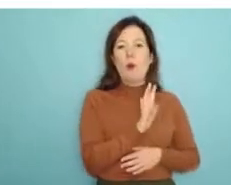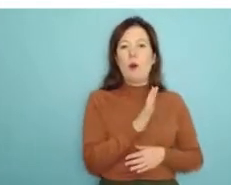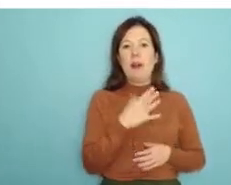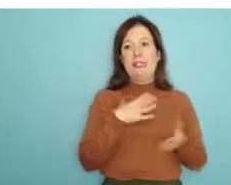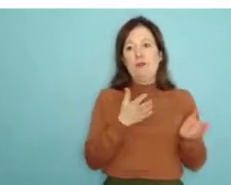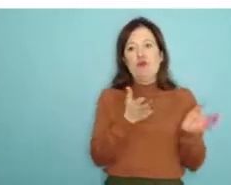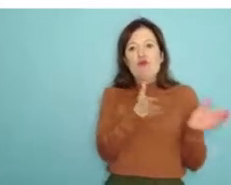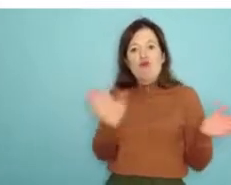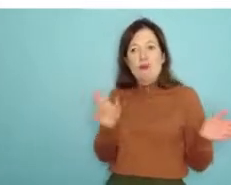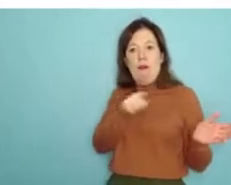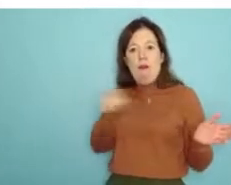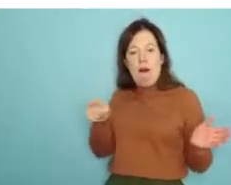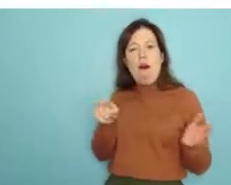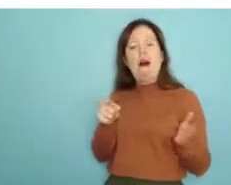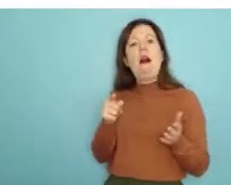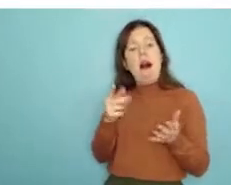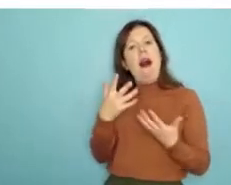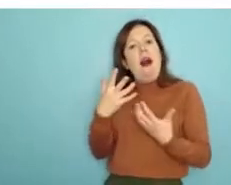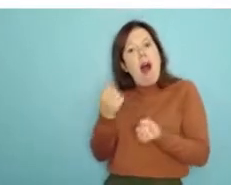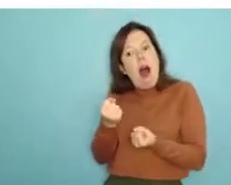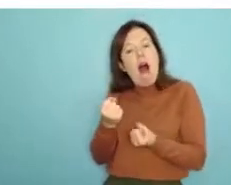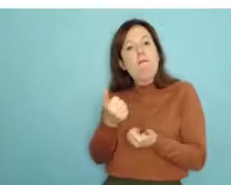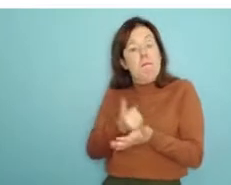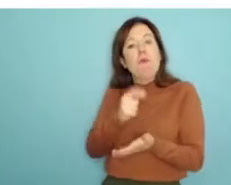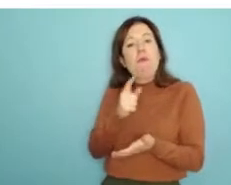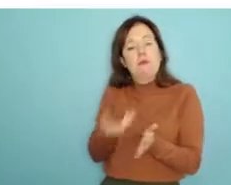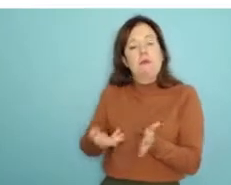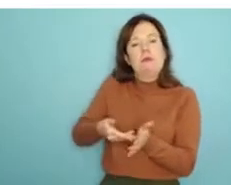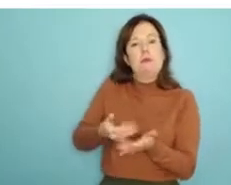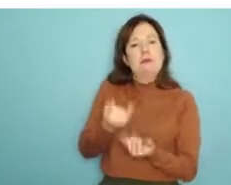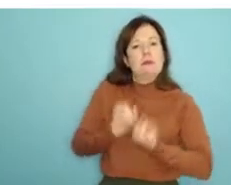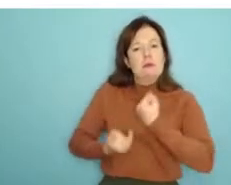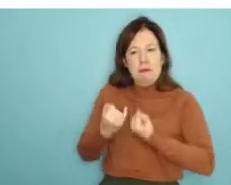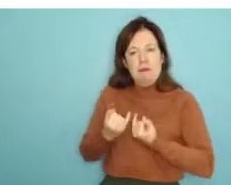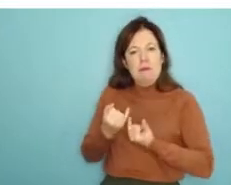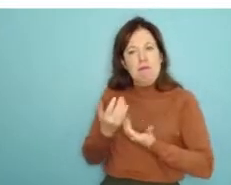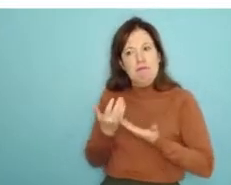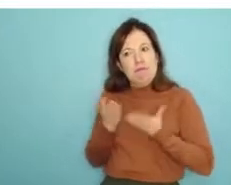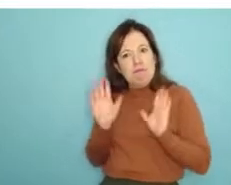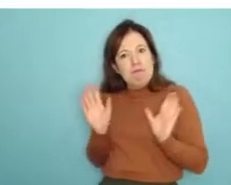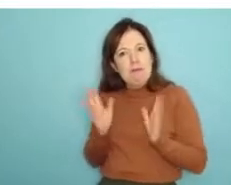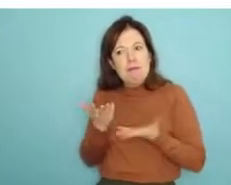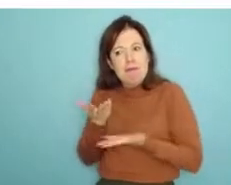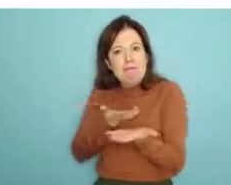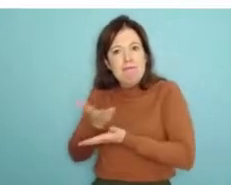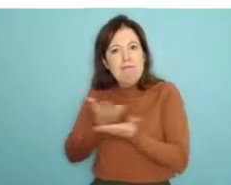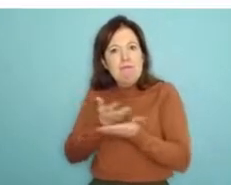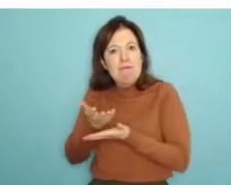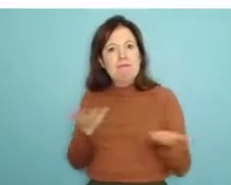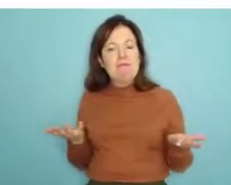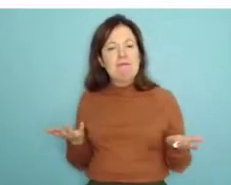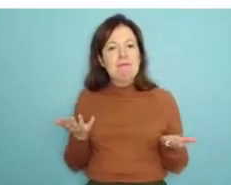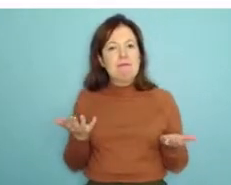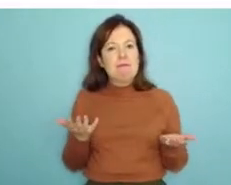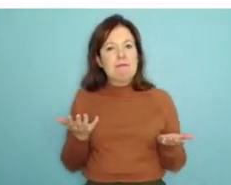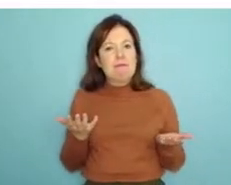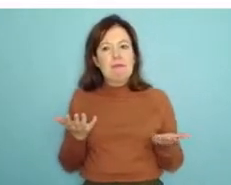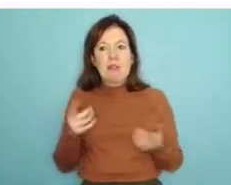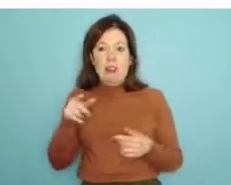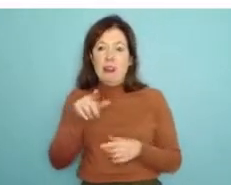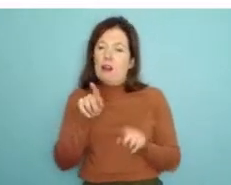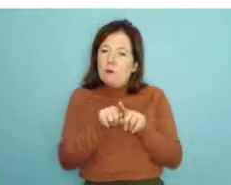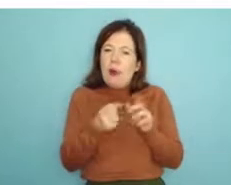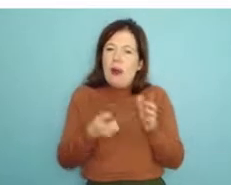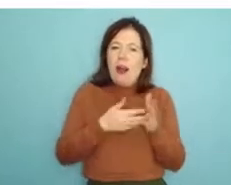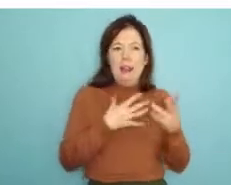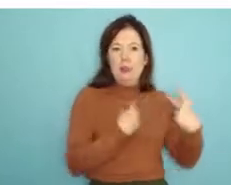what they think about you and ask them and have support around you in having those conversations. Take it back to supervision and try and